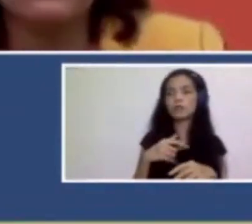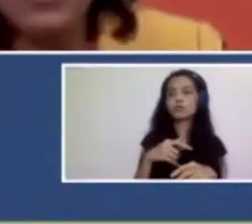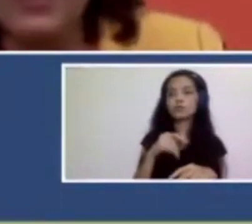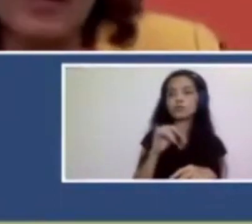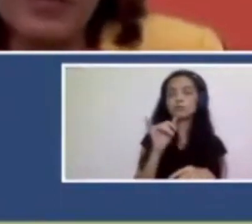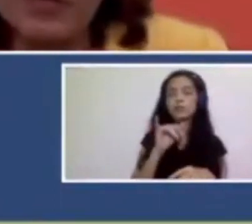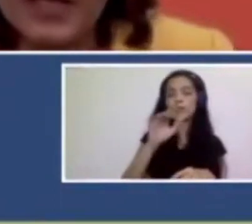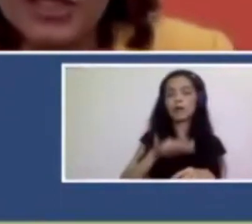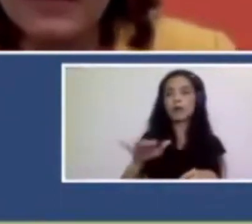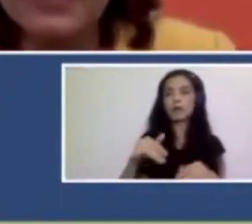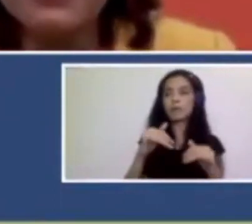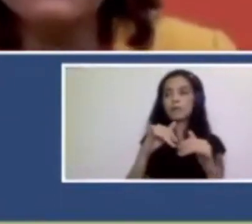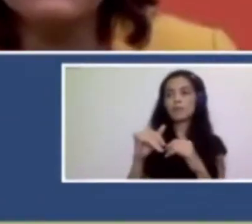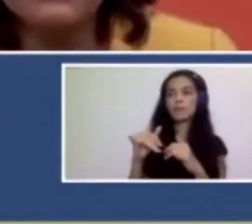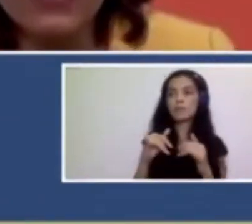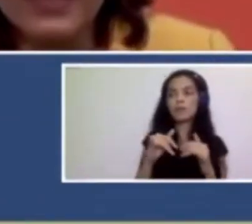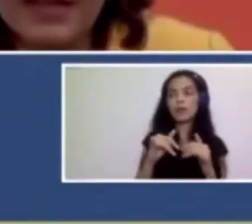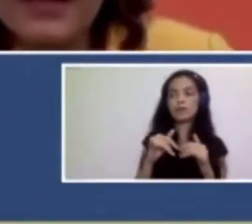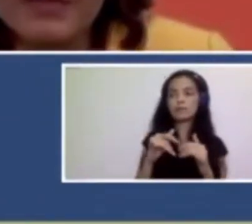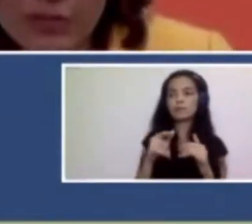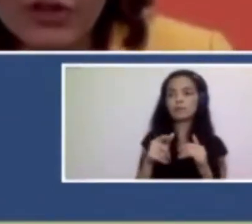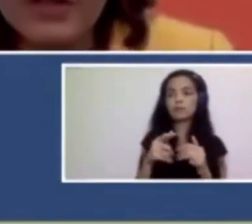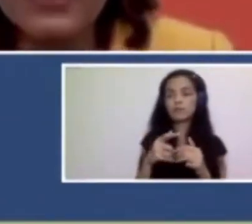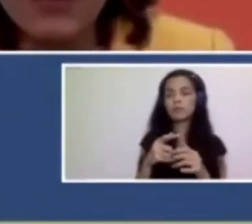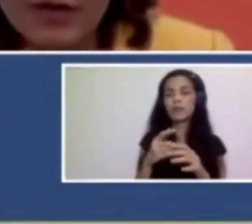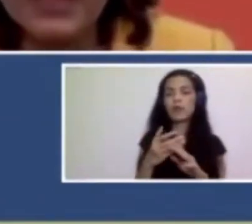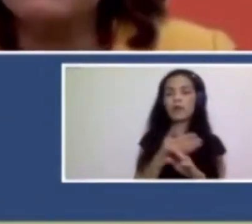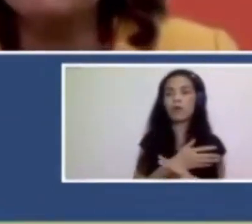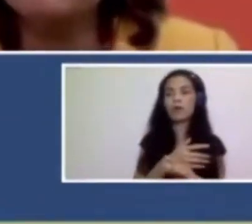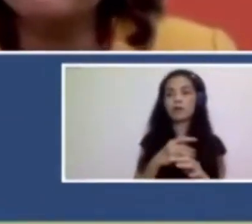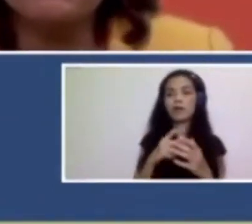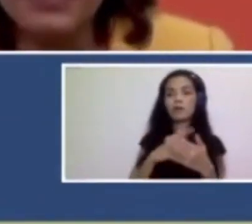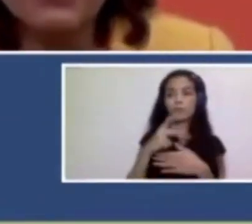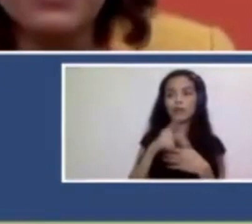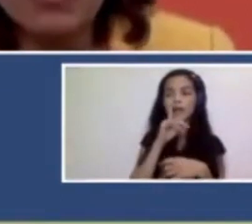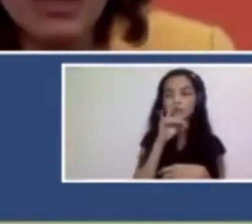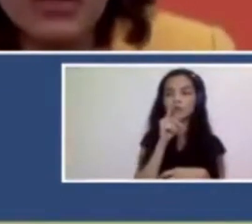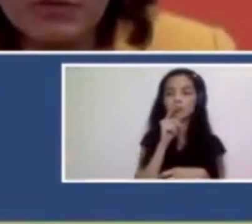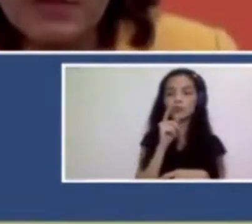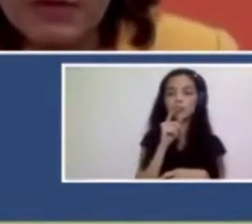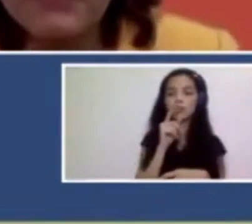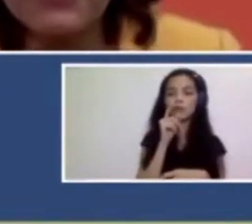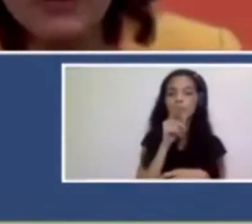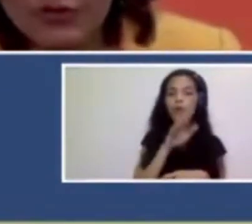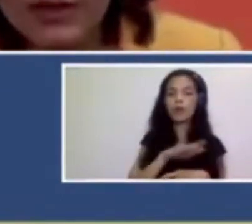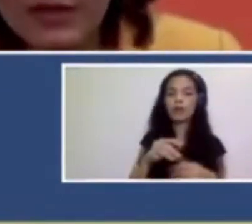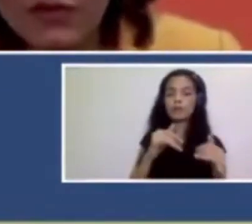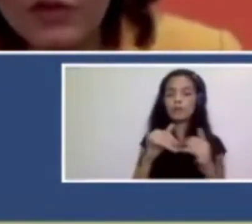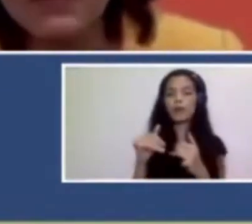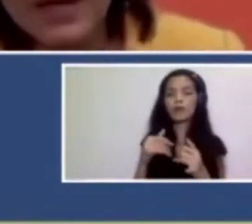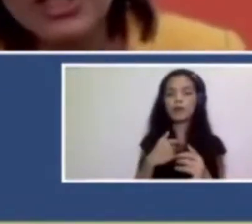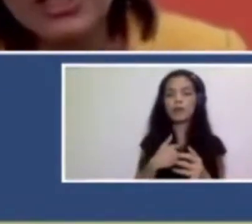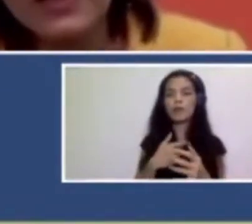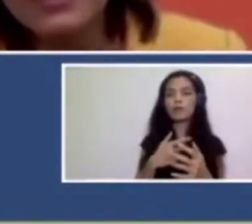knew nothing about blind children. So that project required me it was 1 year maybe for doing the